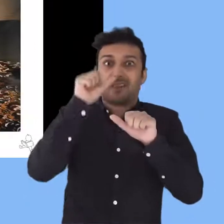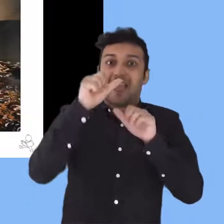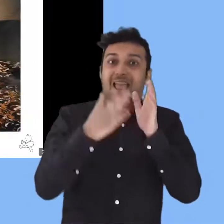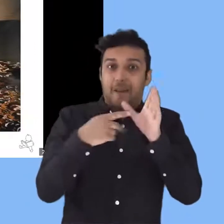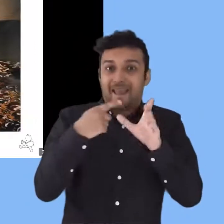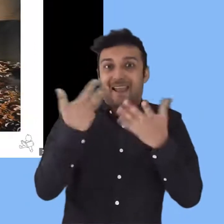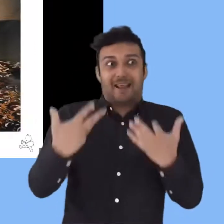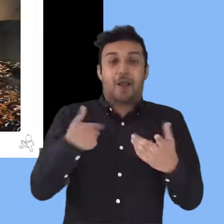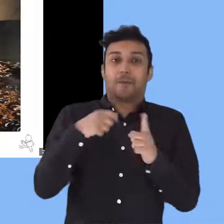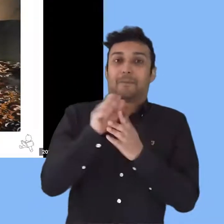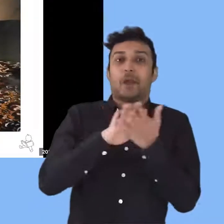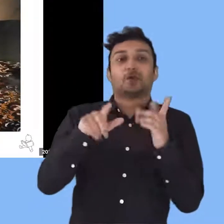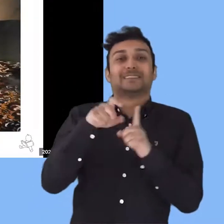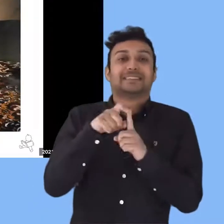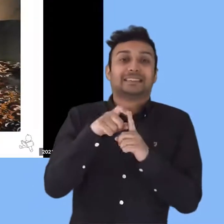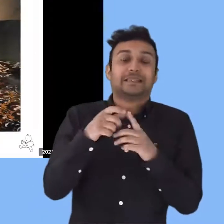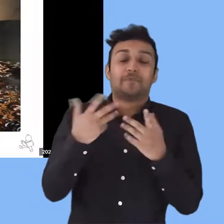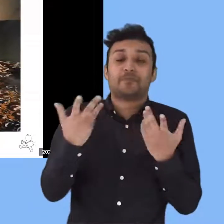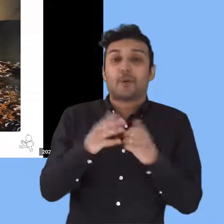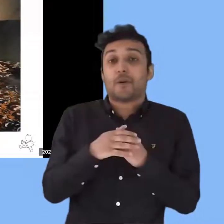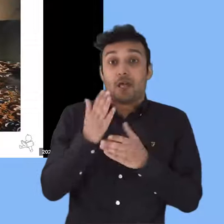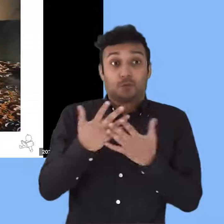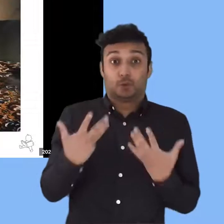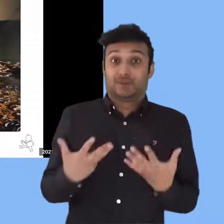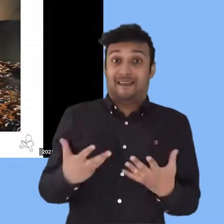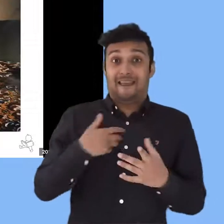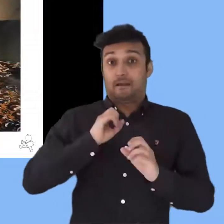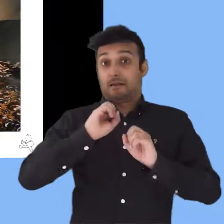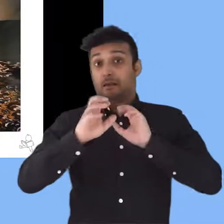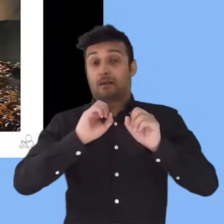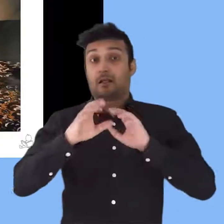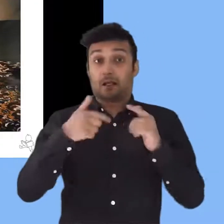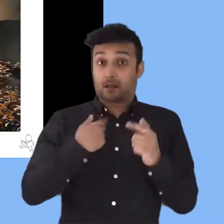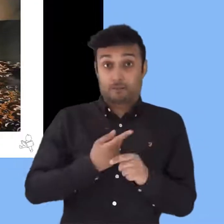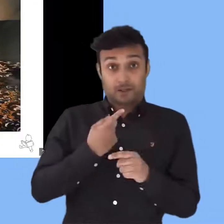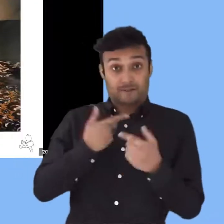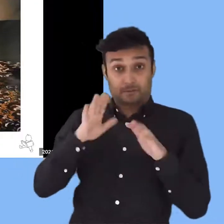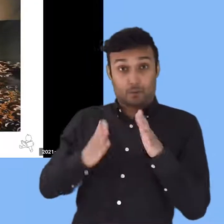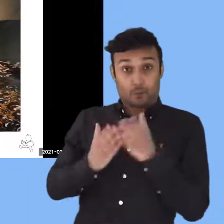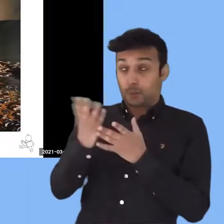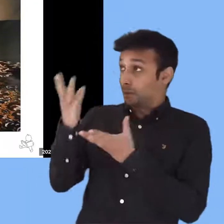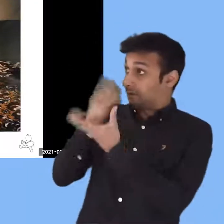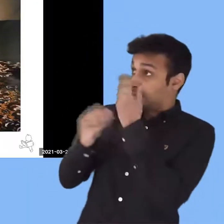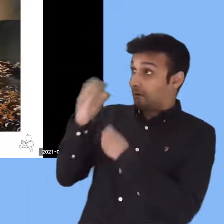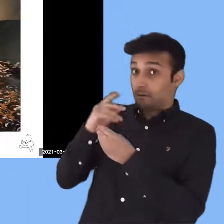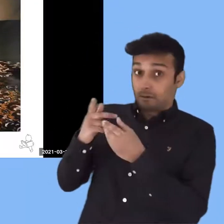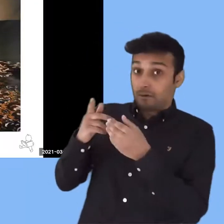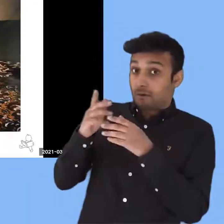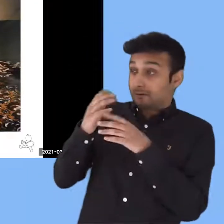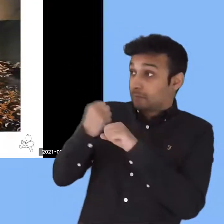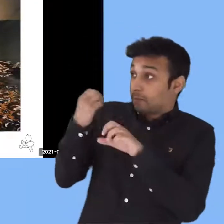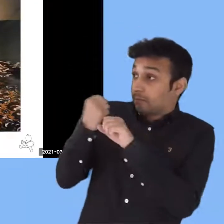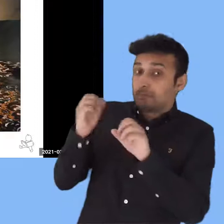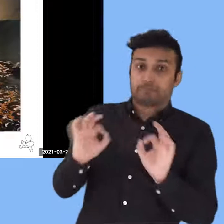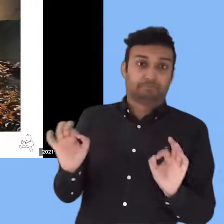PhD. None of the stuff I am going to talk about today was taught on early childhood courses in England.